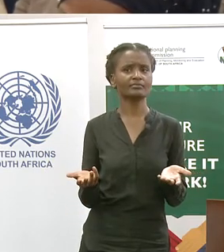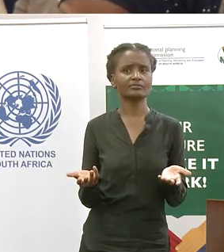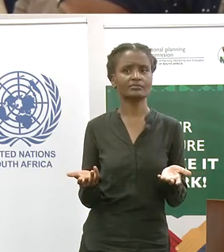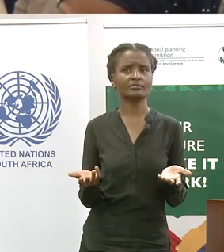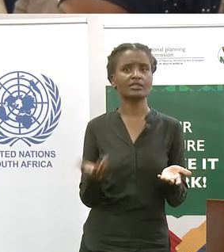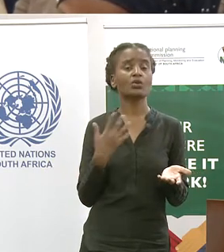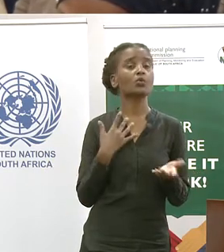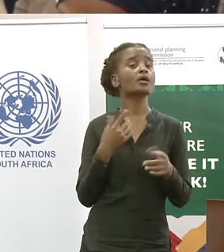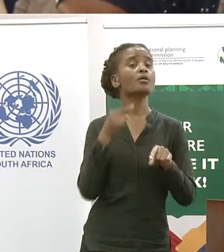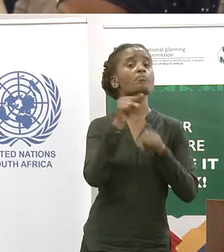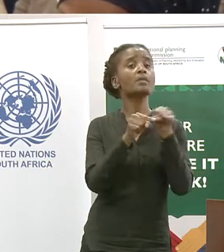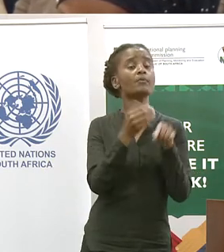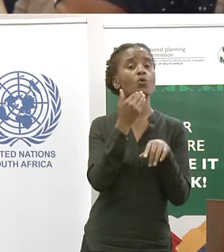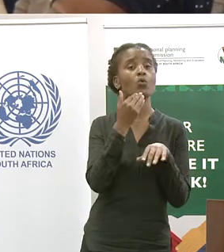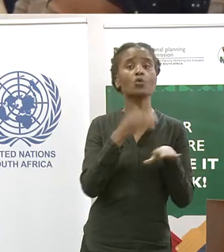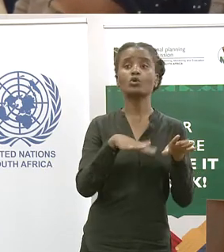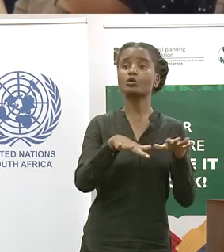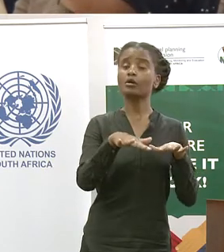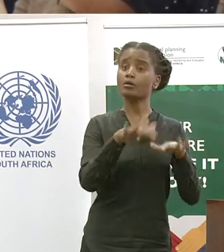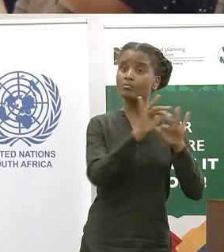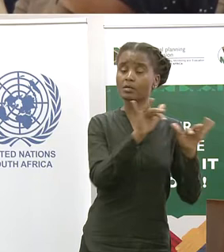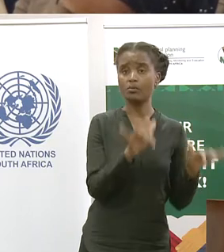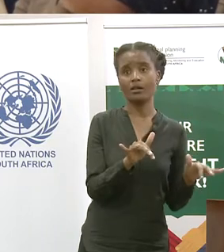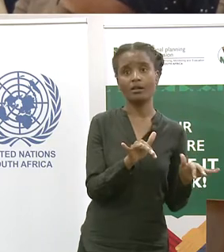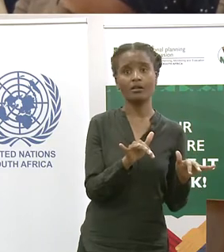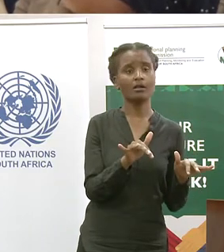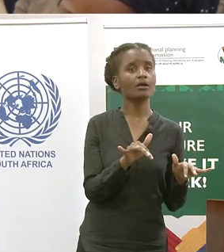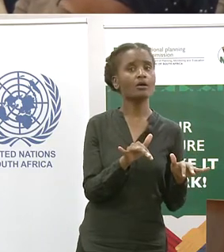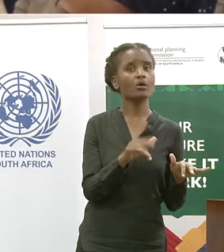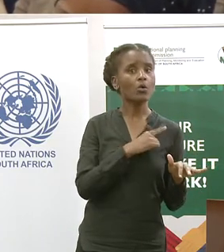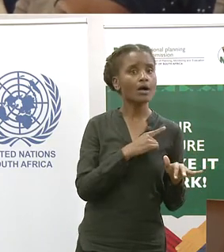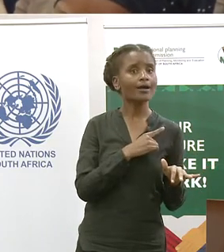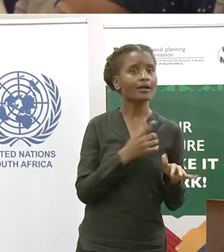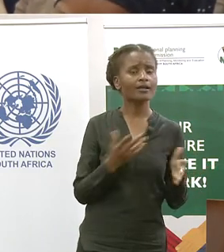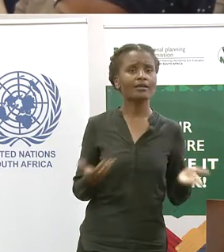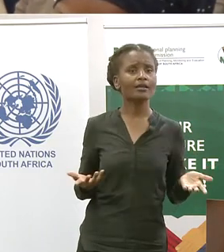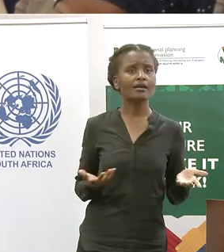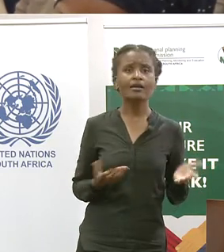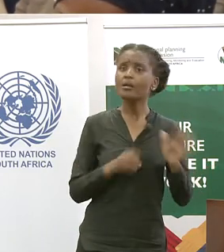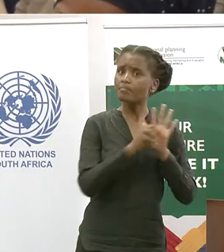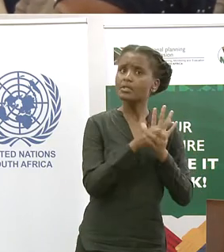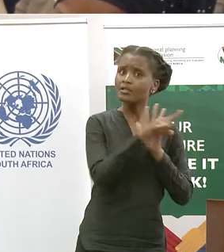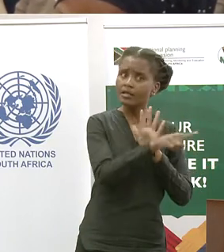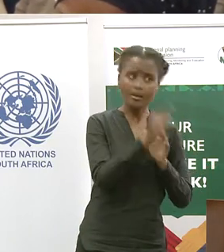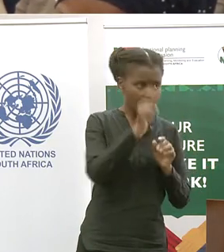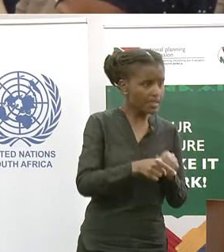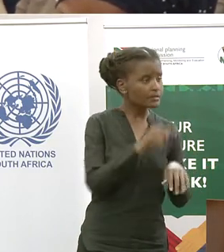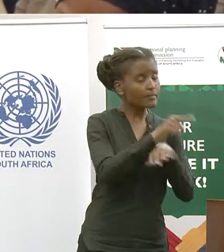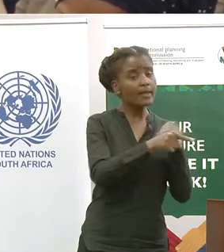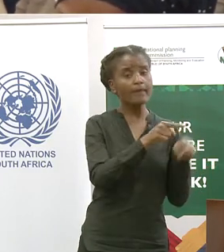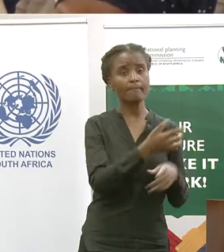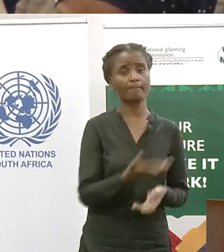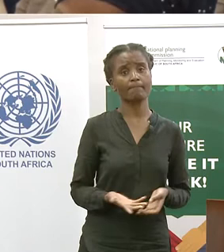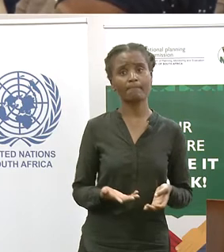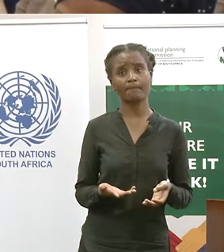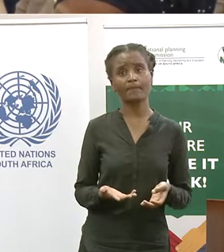blame society, but we don't hold the media accountable. Like,